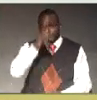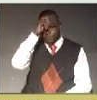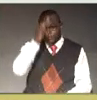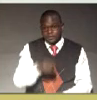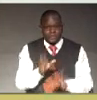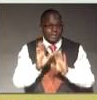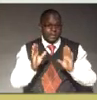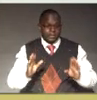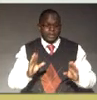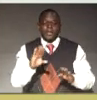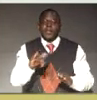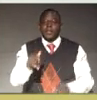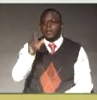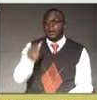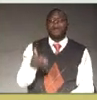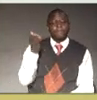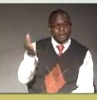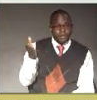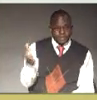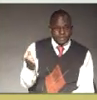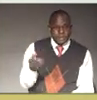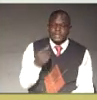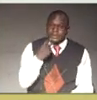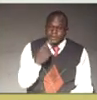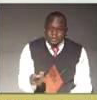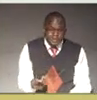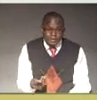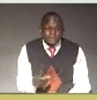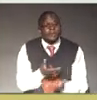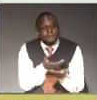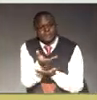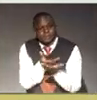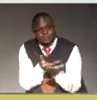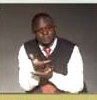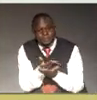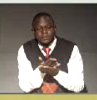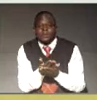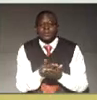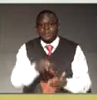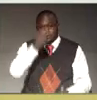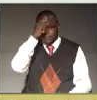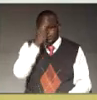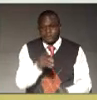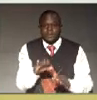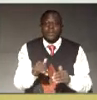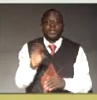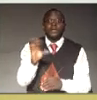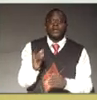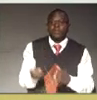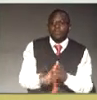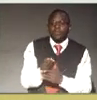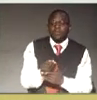anybody out there purports to discuss the merits of a judgment as if the Commission was sitting